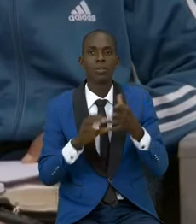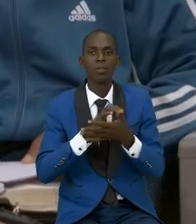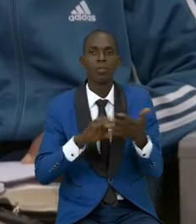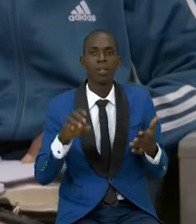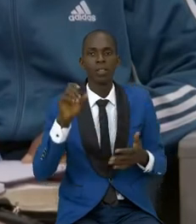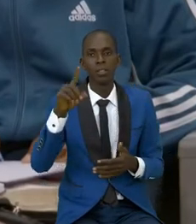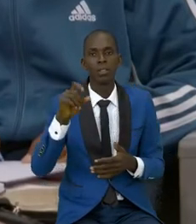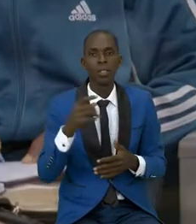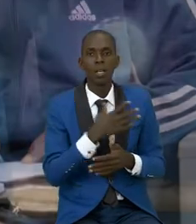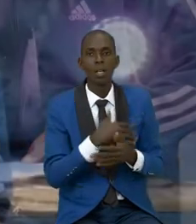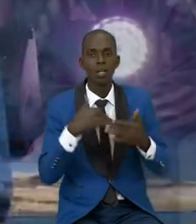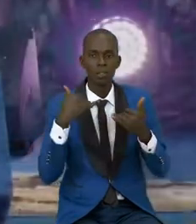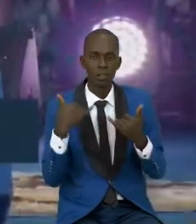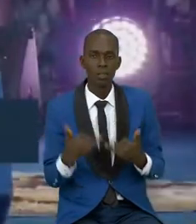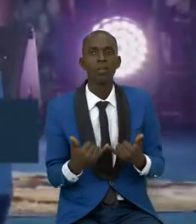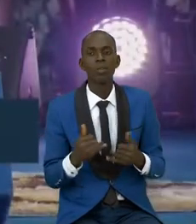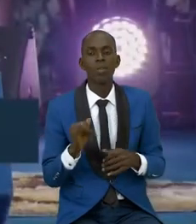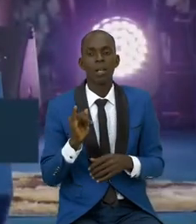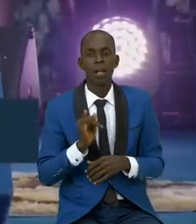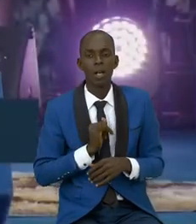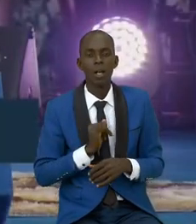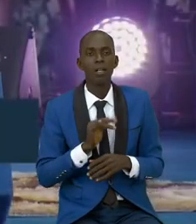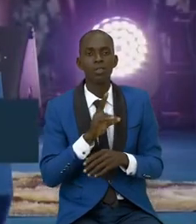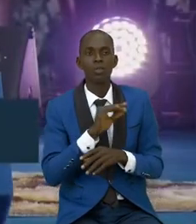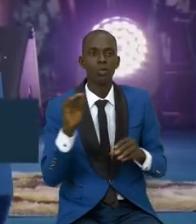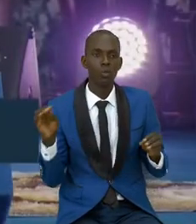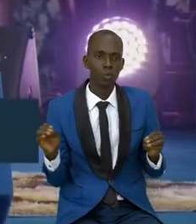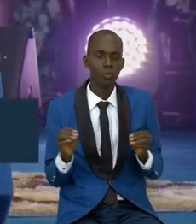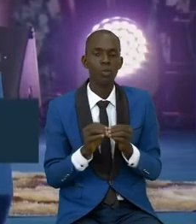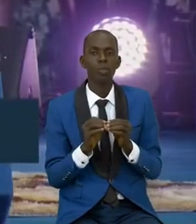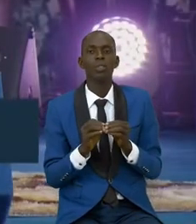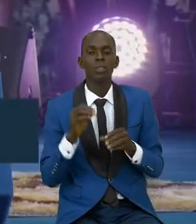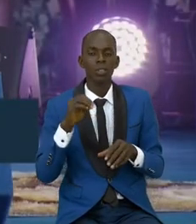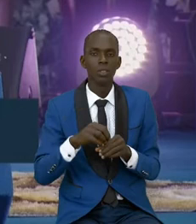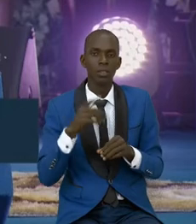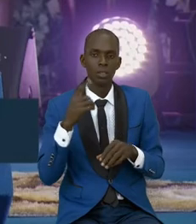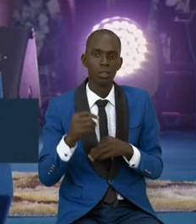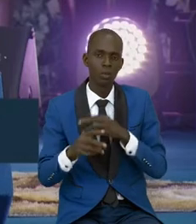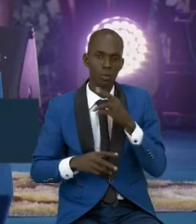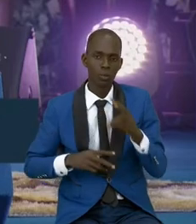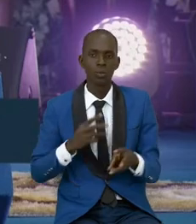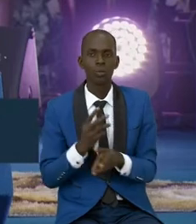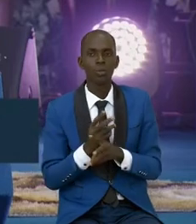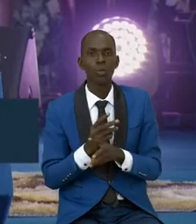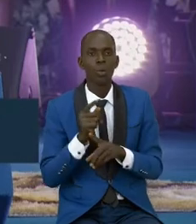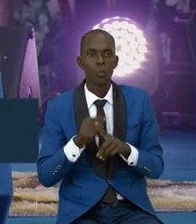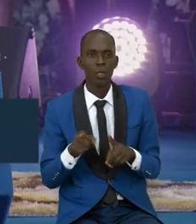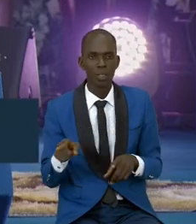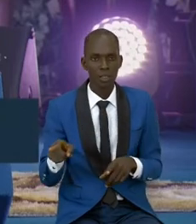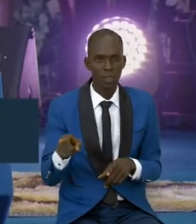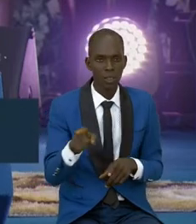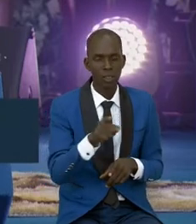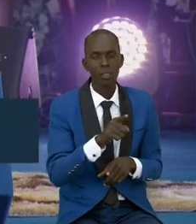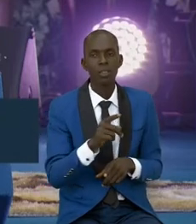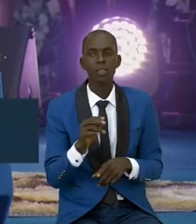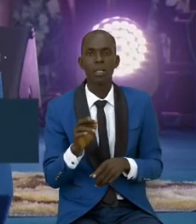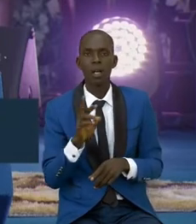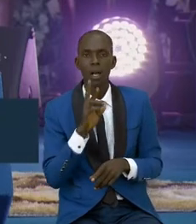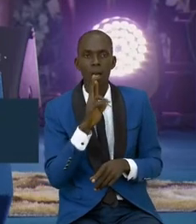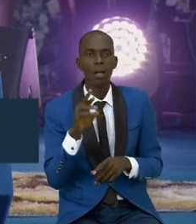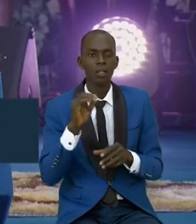And now I am no more in the world, but these are in the